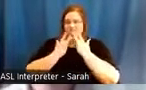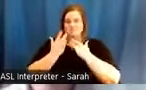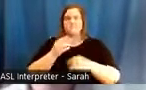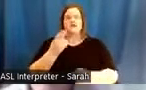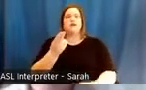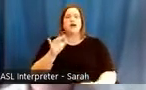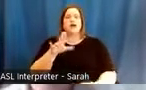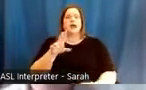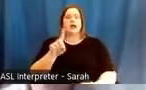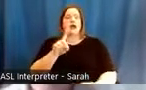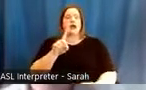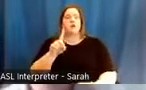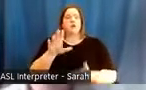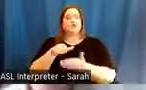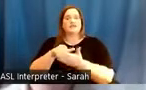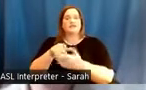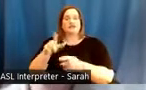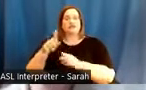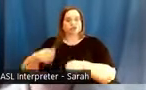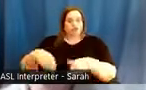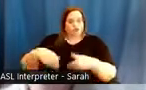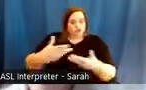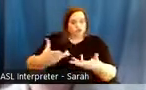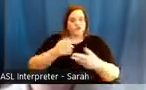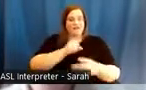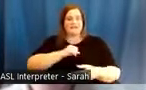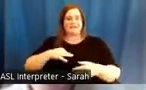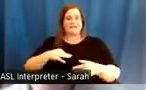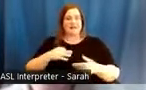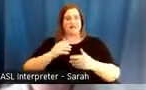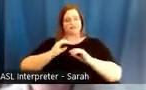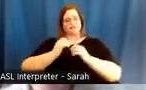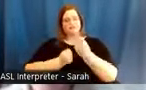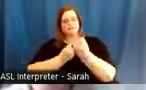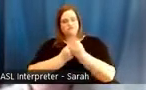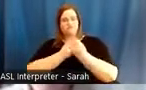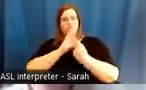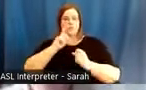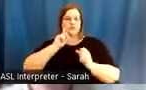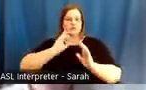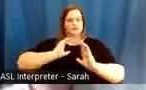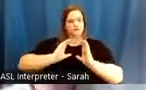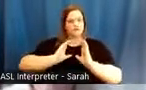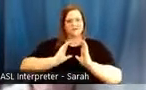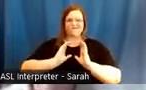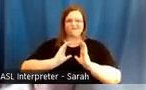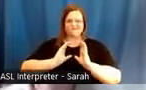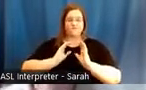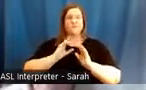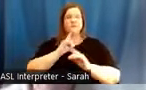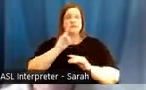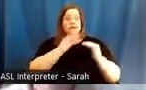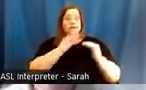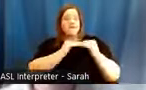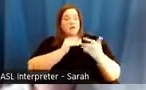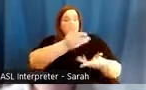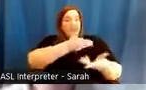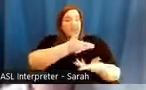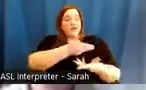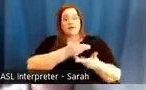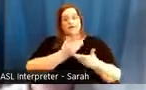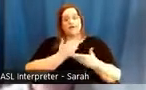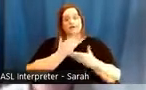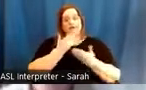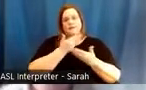staff to serve his deaf communication needs, and he had no deaf peers with whom to relate. However,